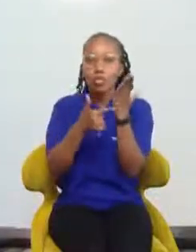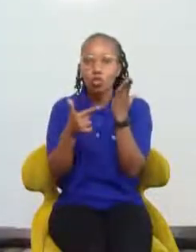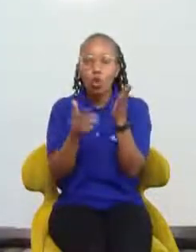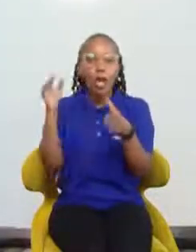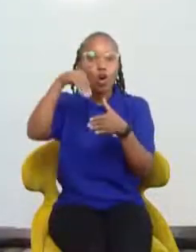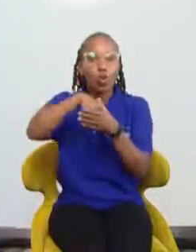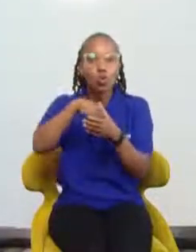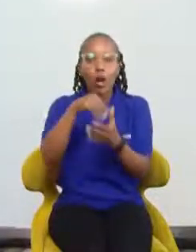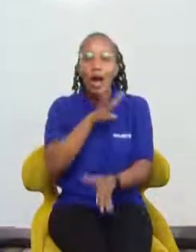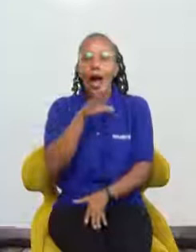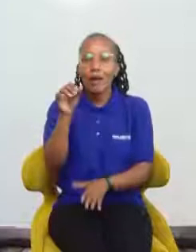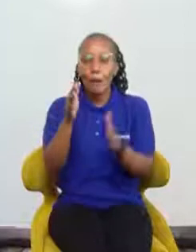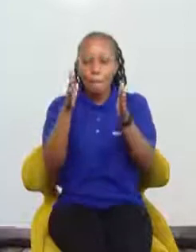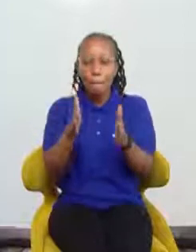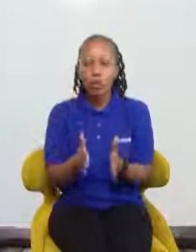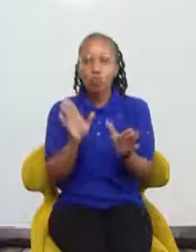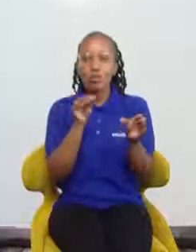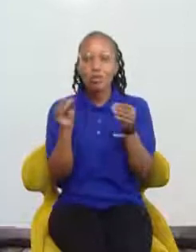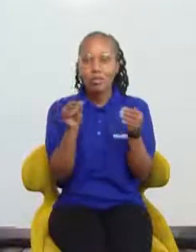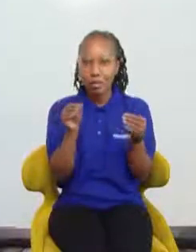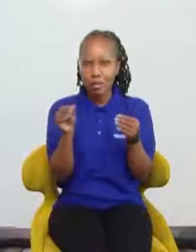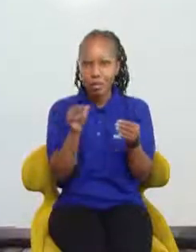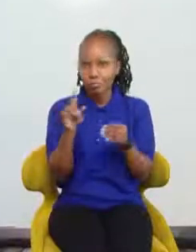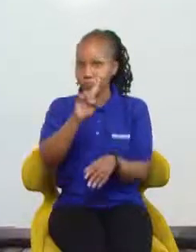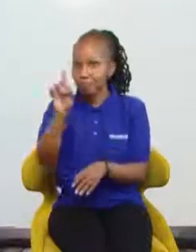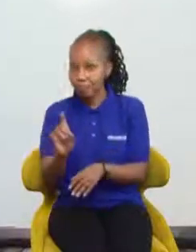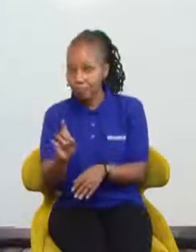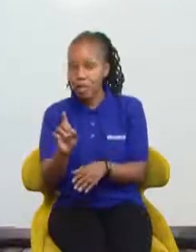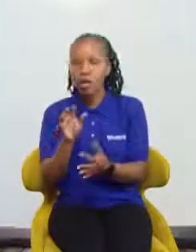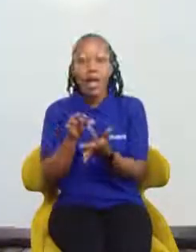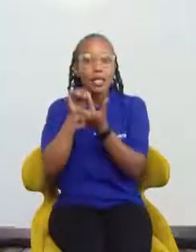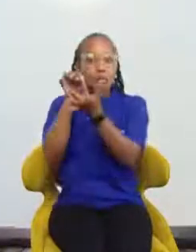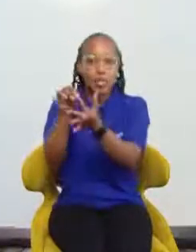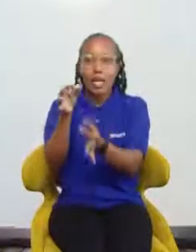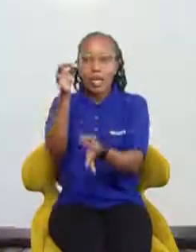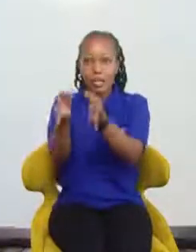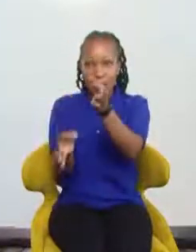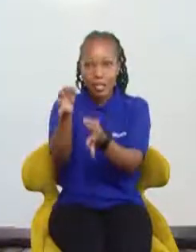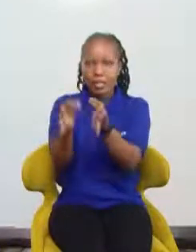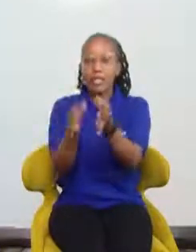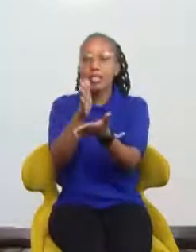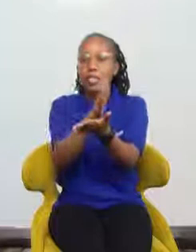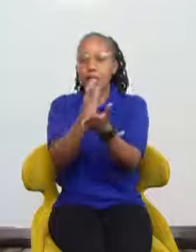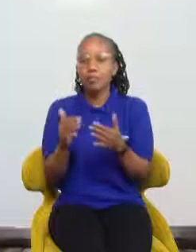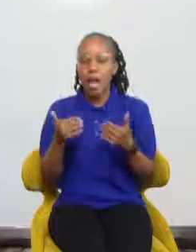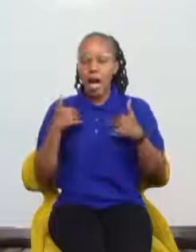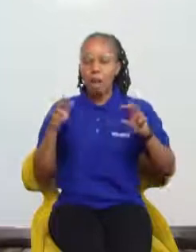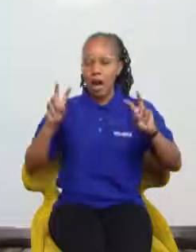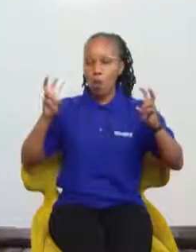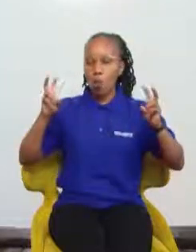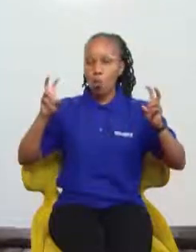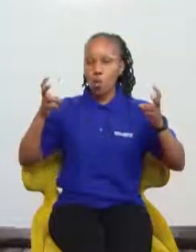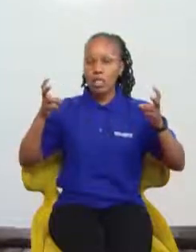inclusion and persons with disabilities, especially in the justice sector? There's a quote that is not